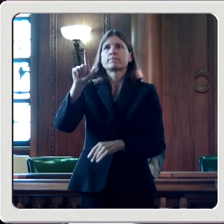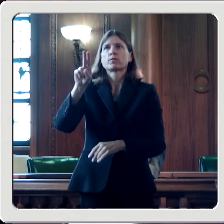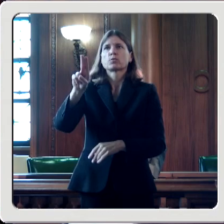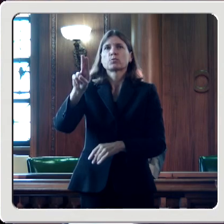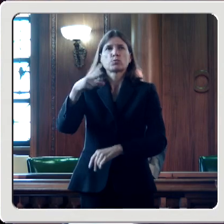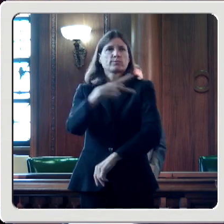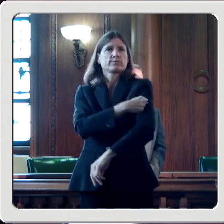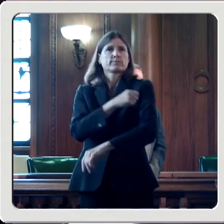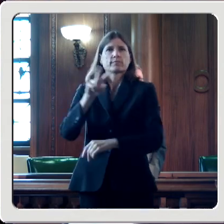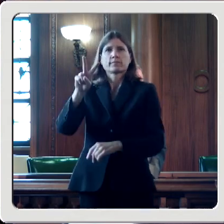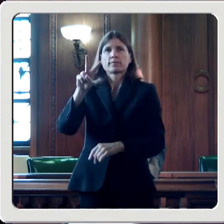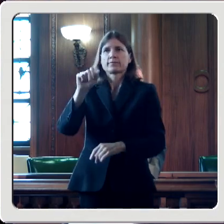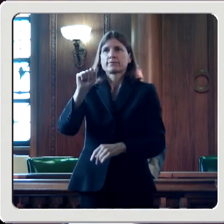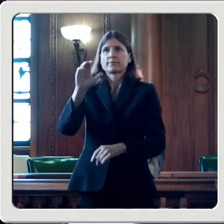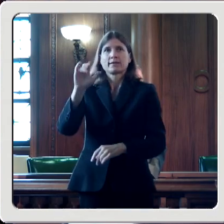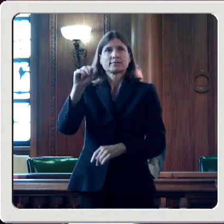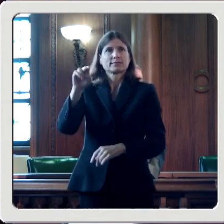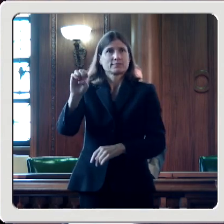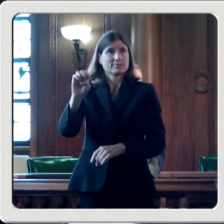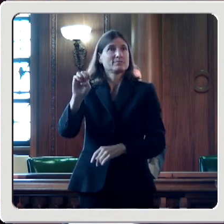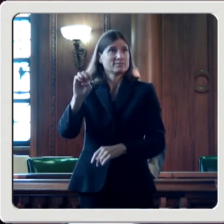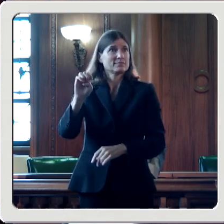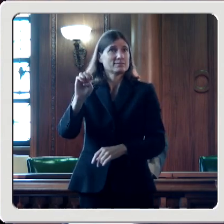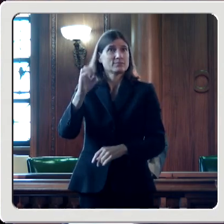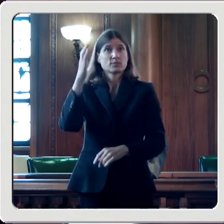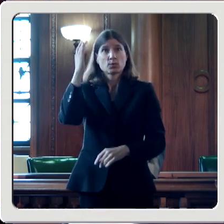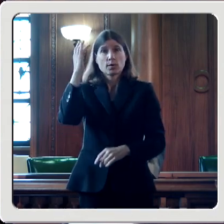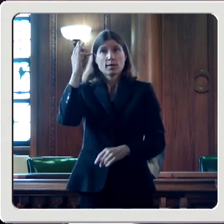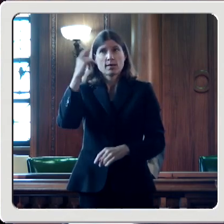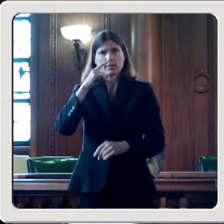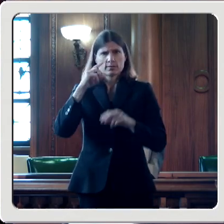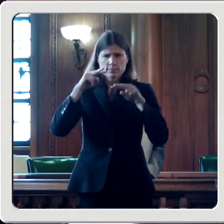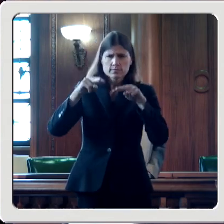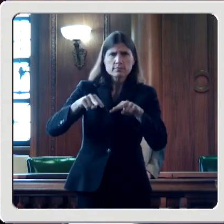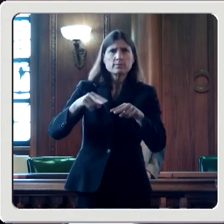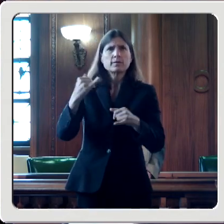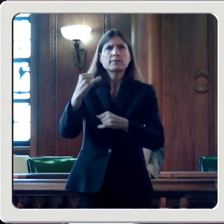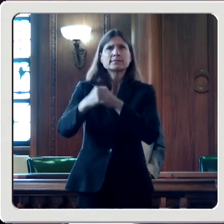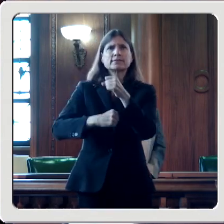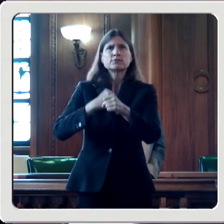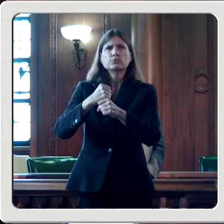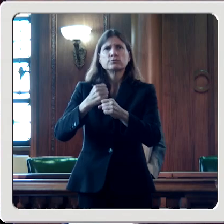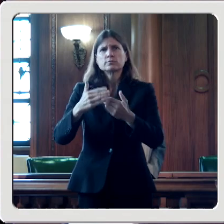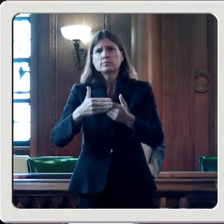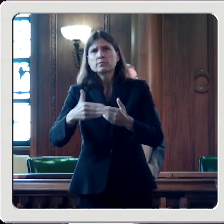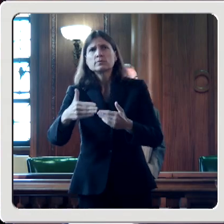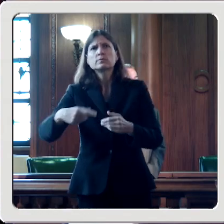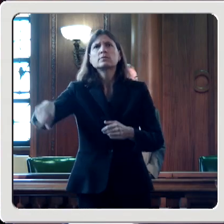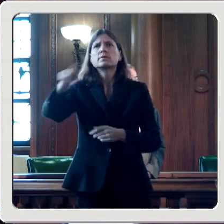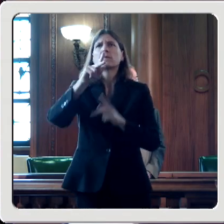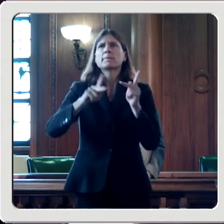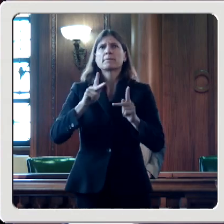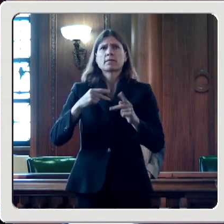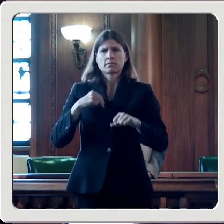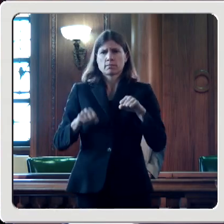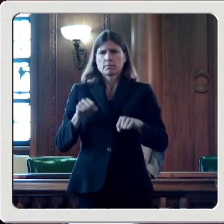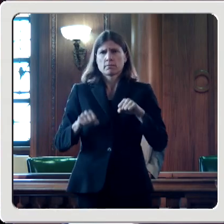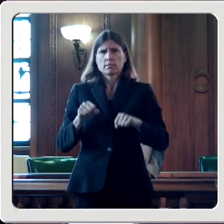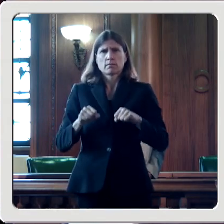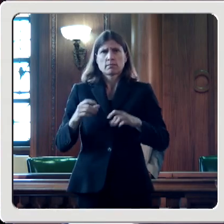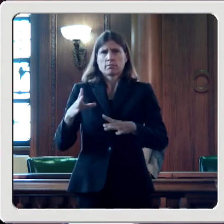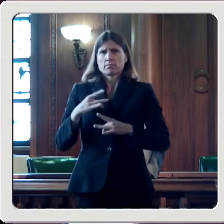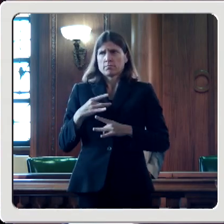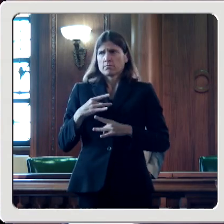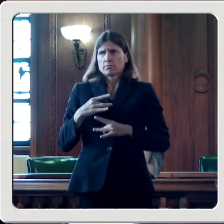of not causing false alarms. So somebody with a cough and a fever basically would have to stay out and